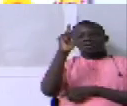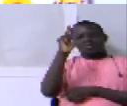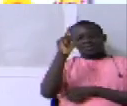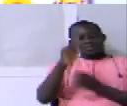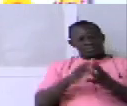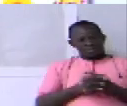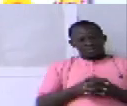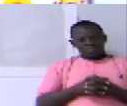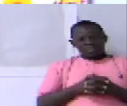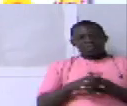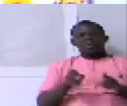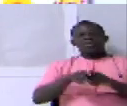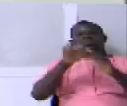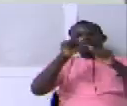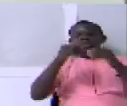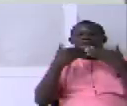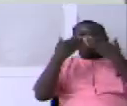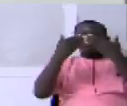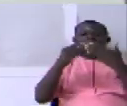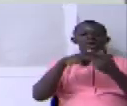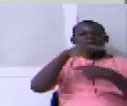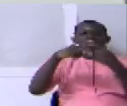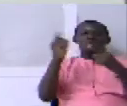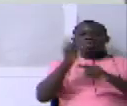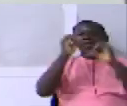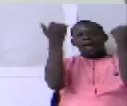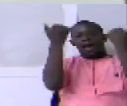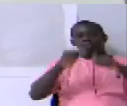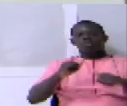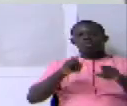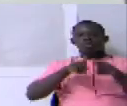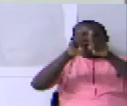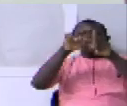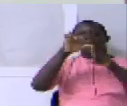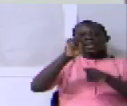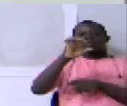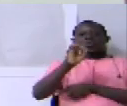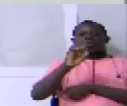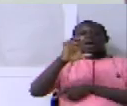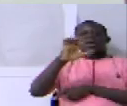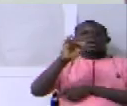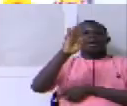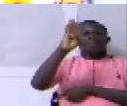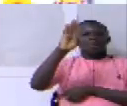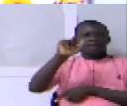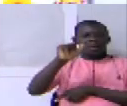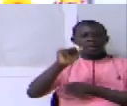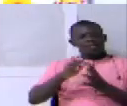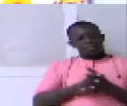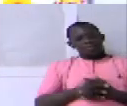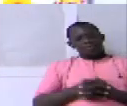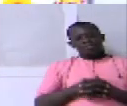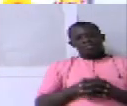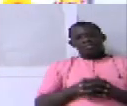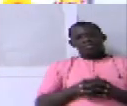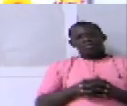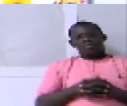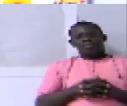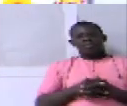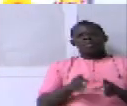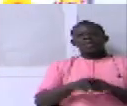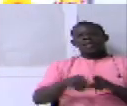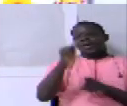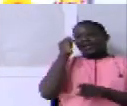killing Could you tell us what happened? afanya muna keta wala ko keta nyaadile As I